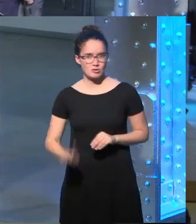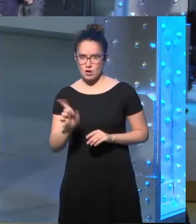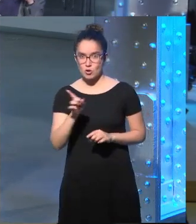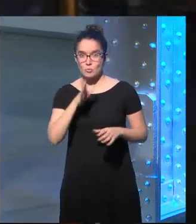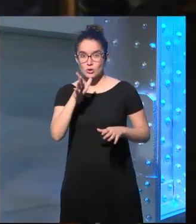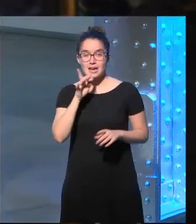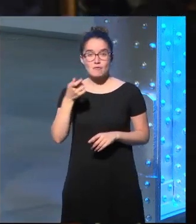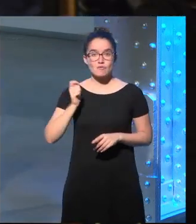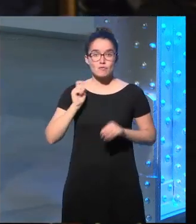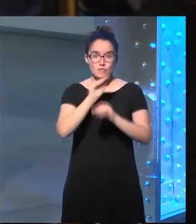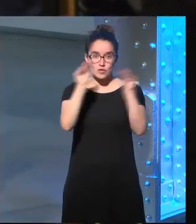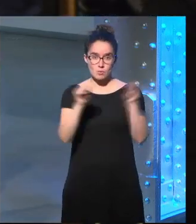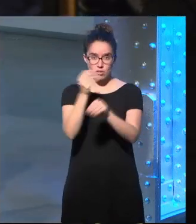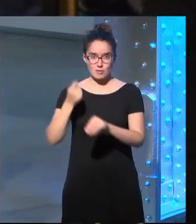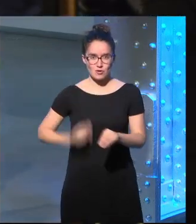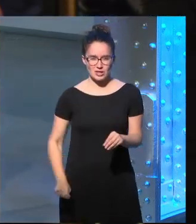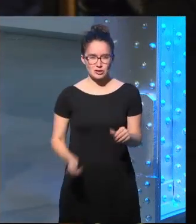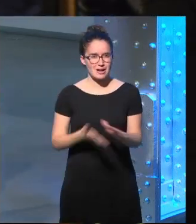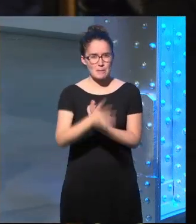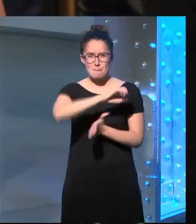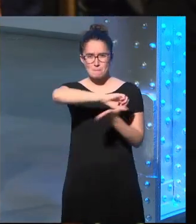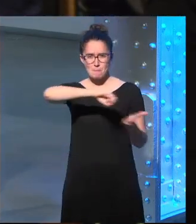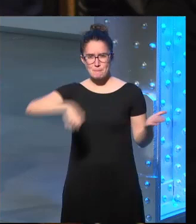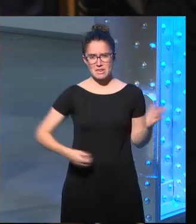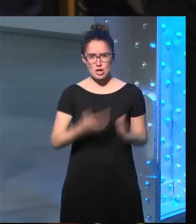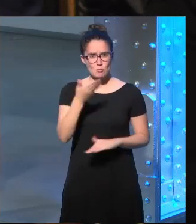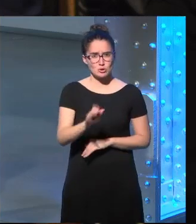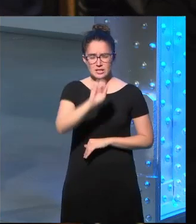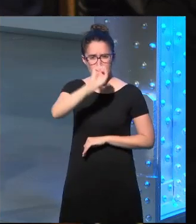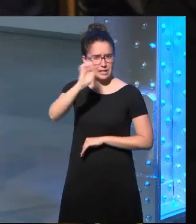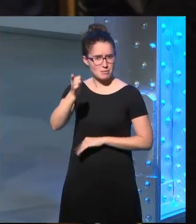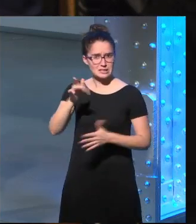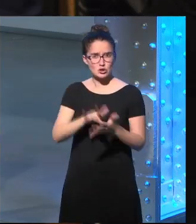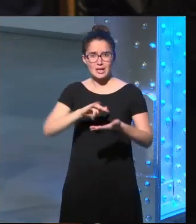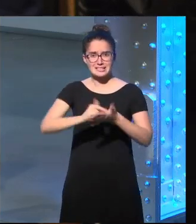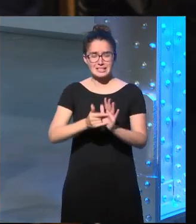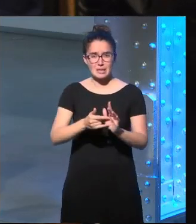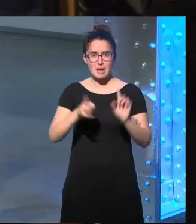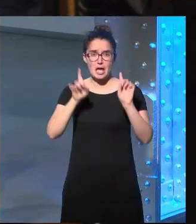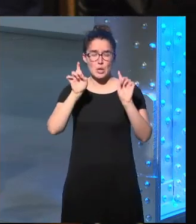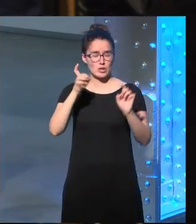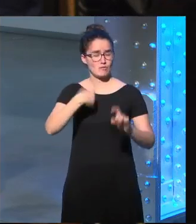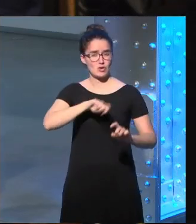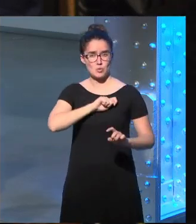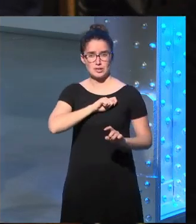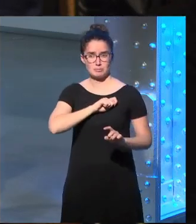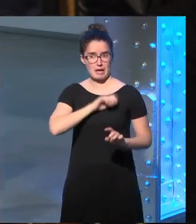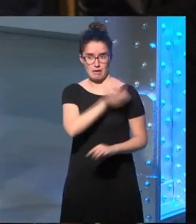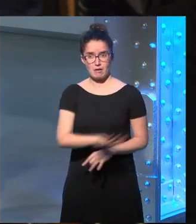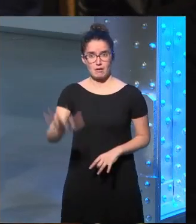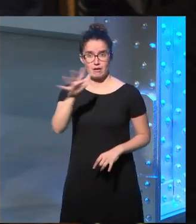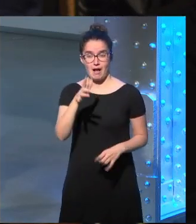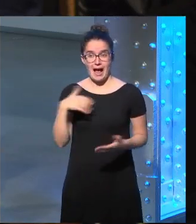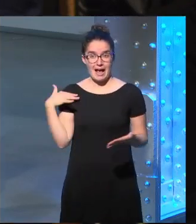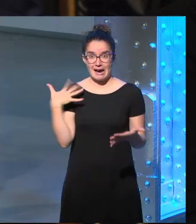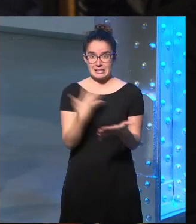about education in general, but we have not spoken about vocational training. This is the greatest gap in the Spanish